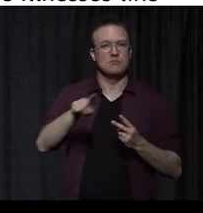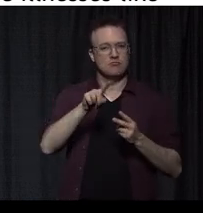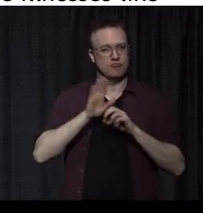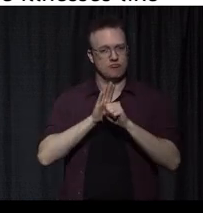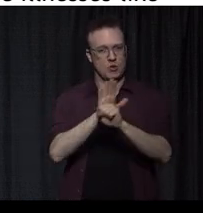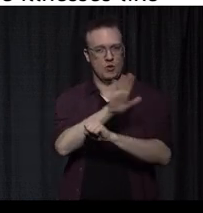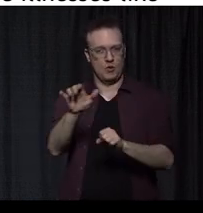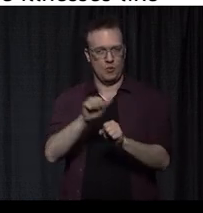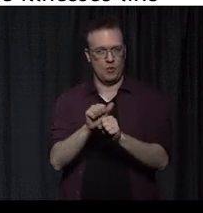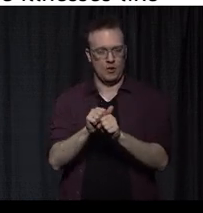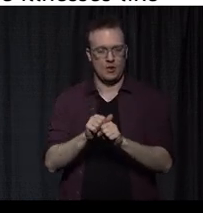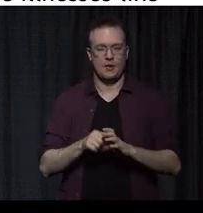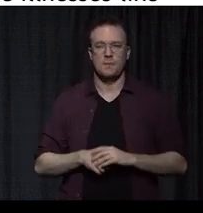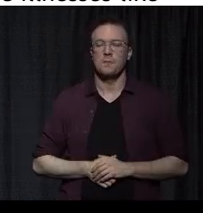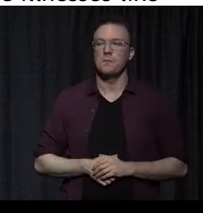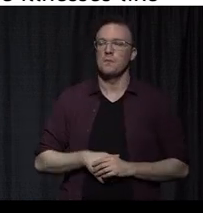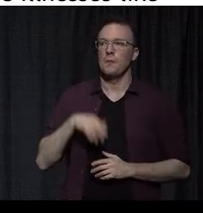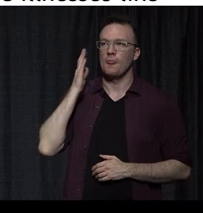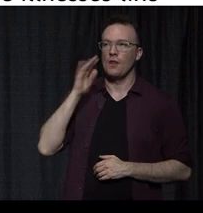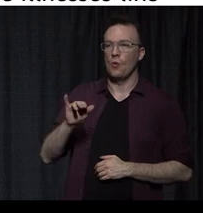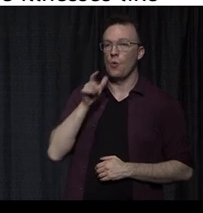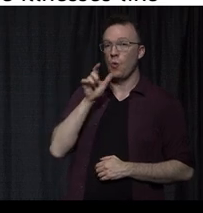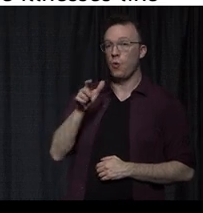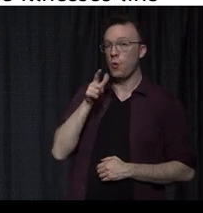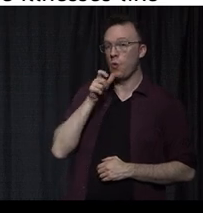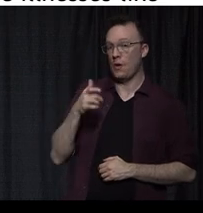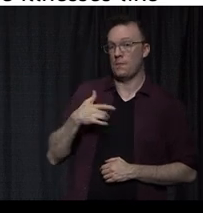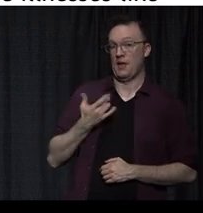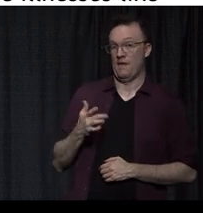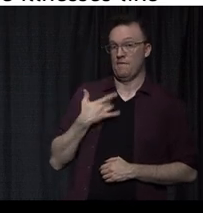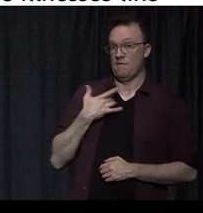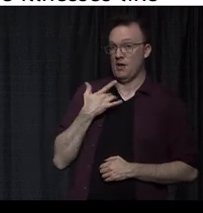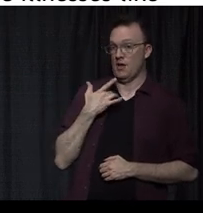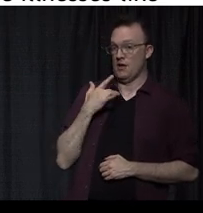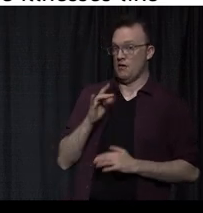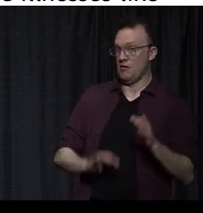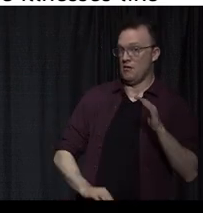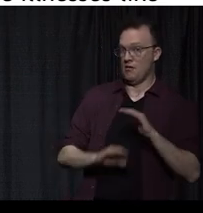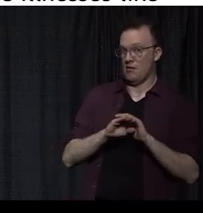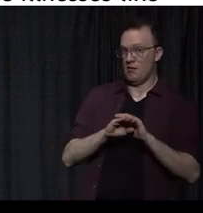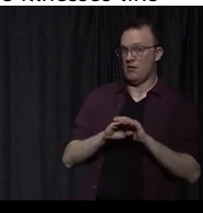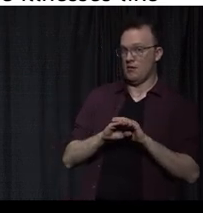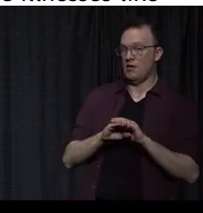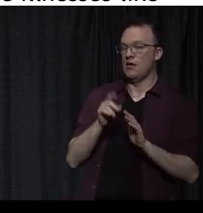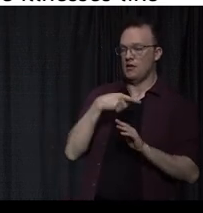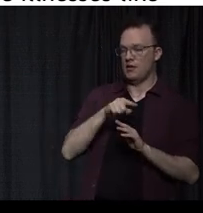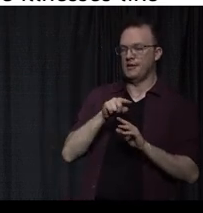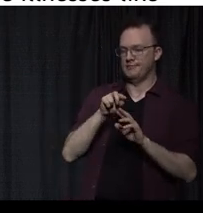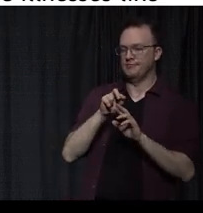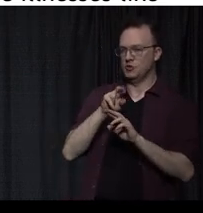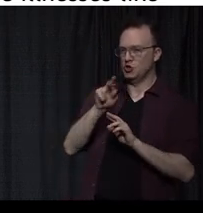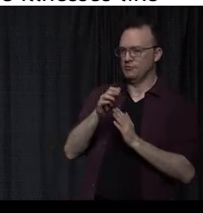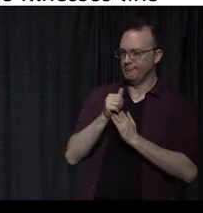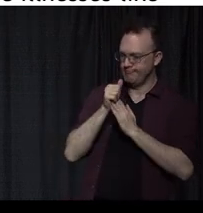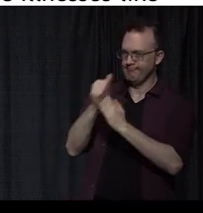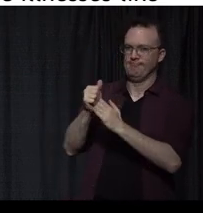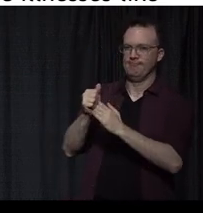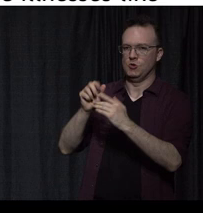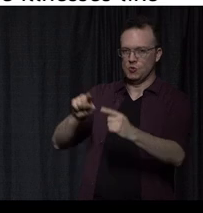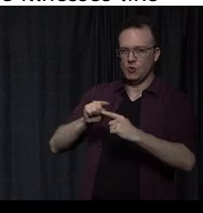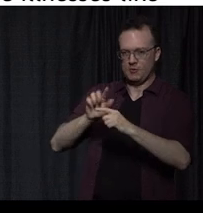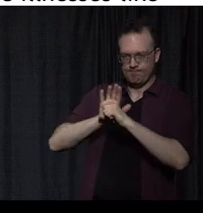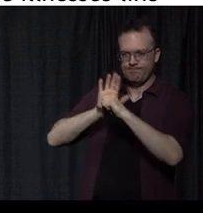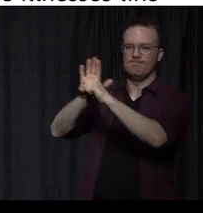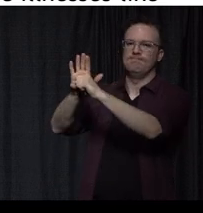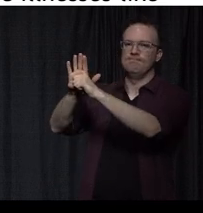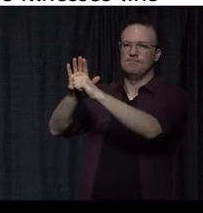I think they say those who feel it most are probably the ones to lead the struggle. After years of